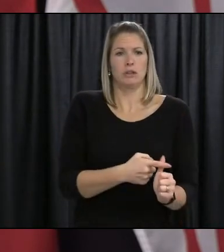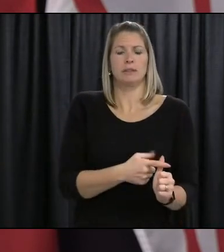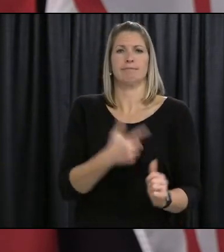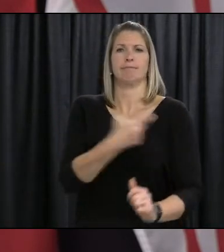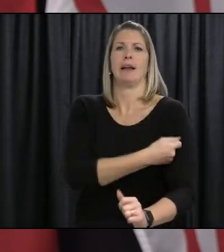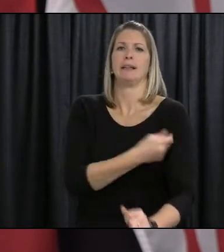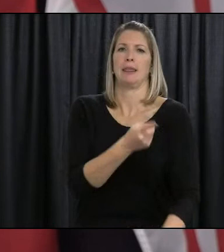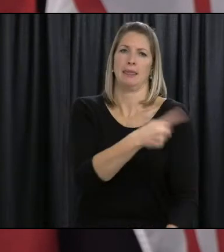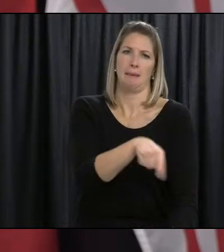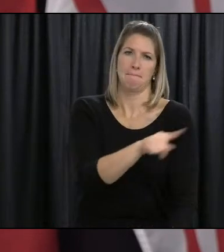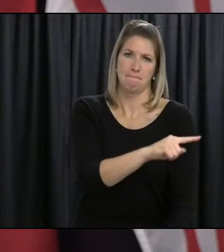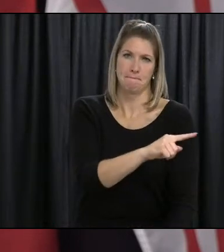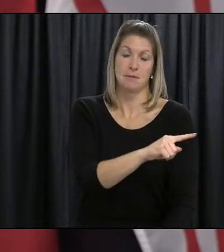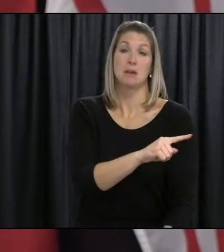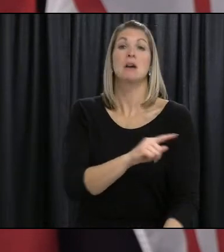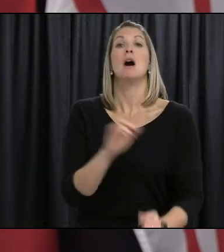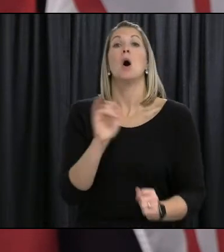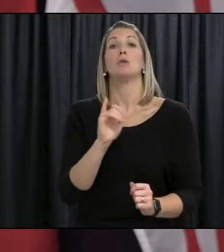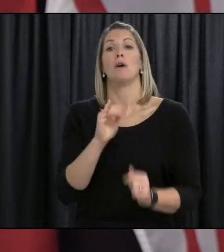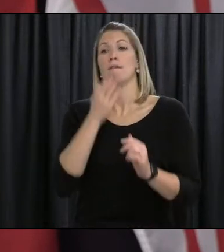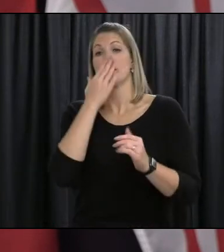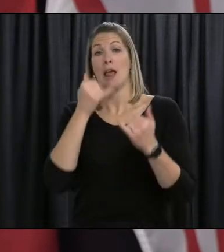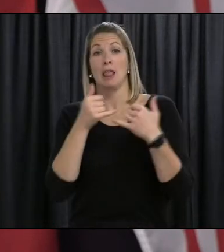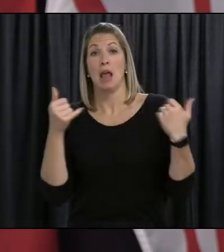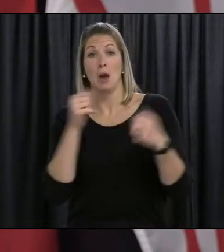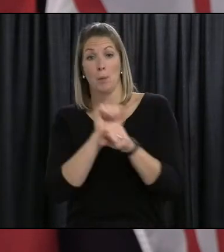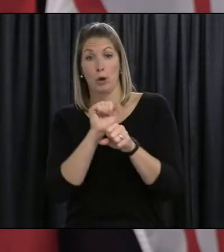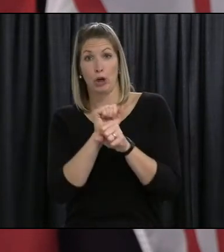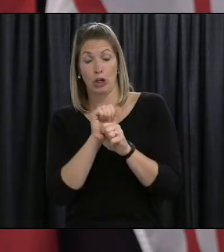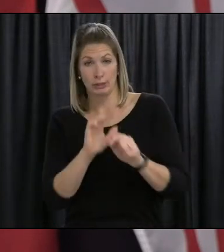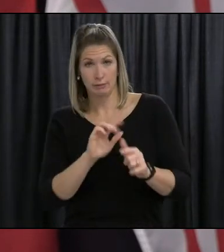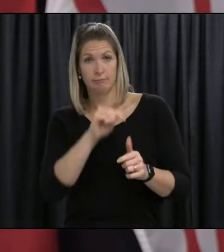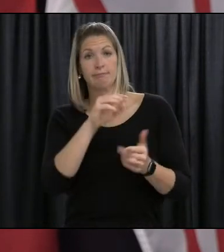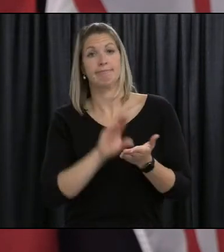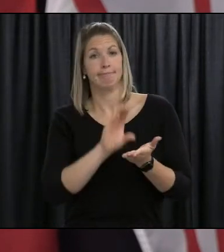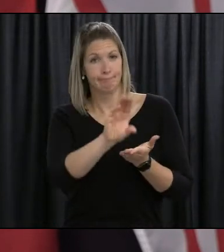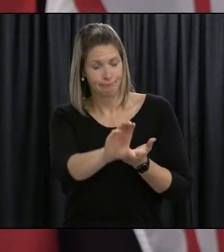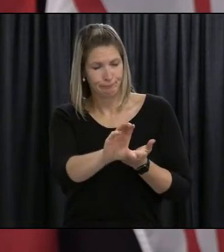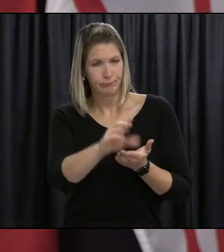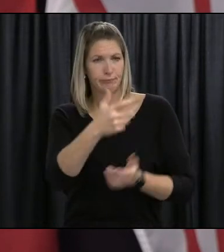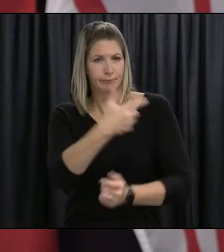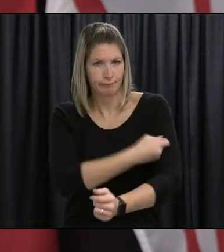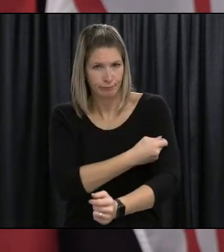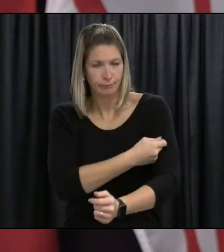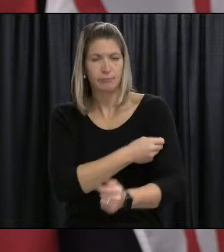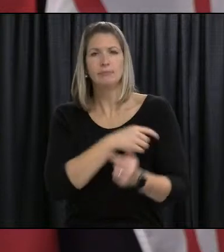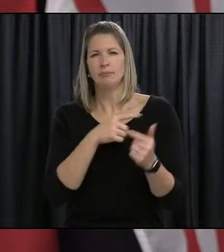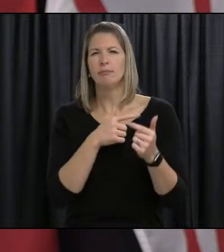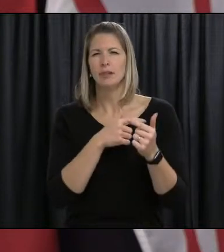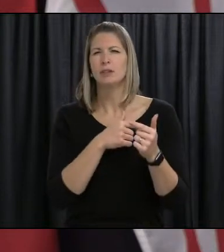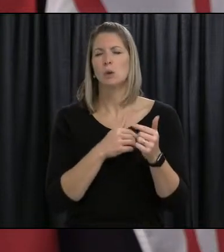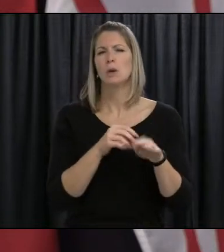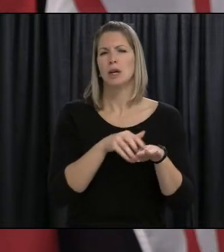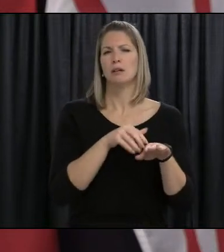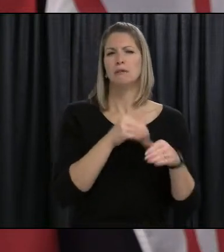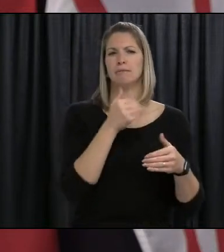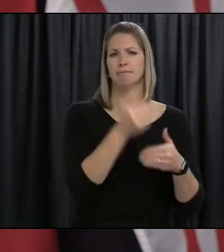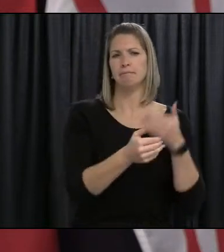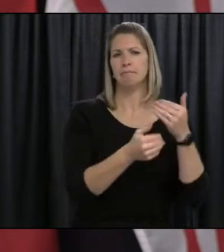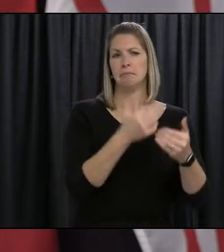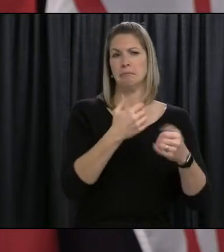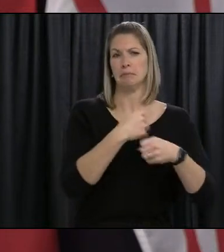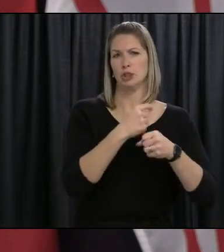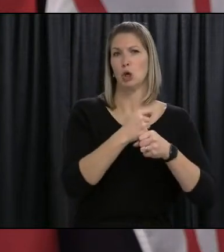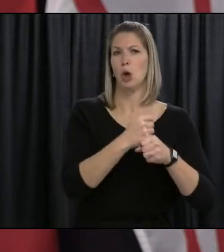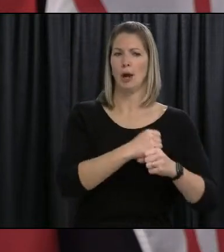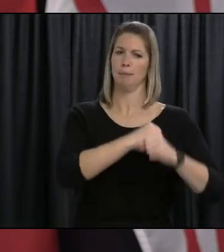the healthcare providers, and so on and so forth. And then there is a kind of phased approach to make sure, as